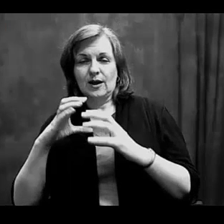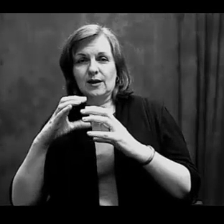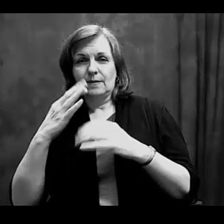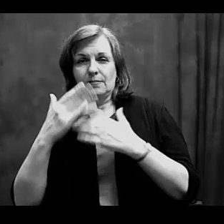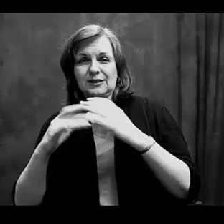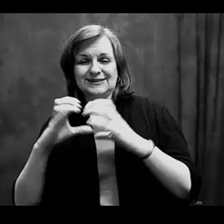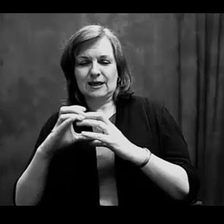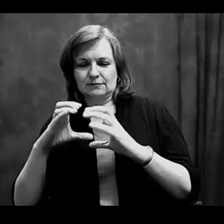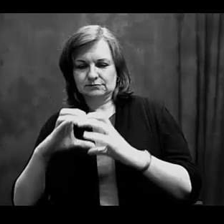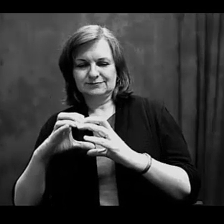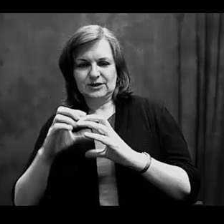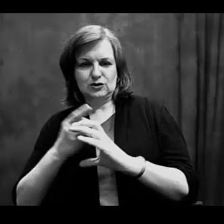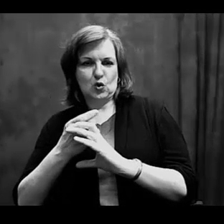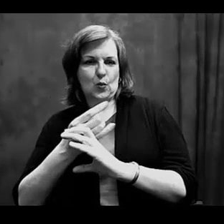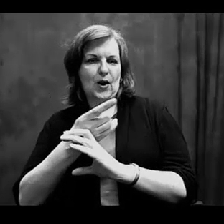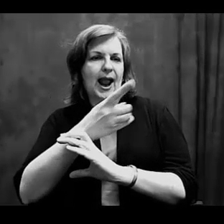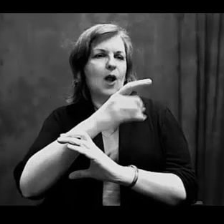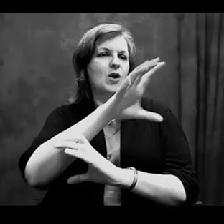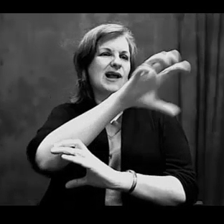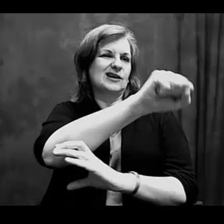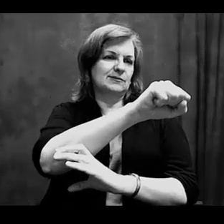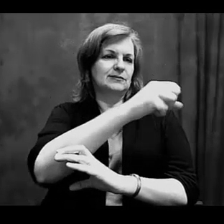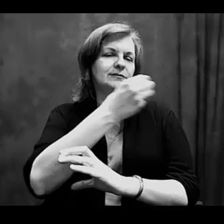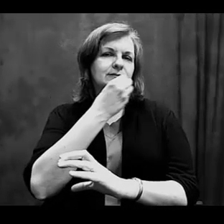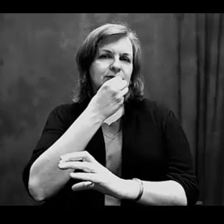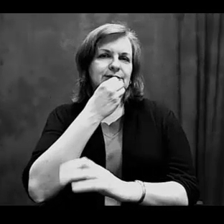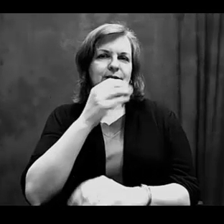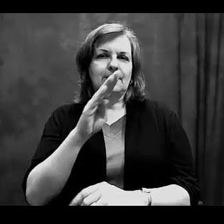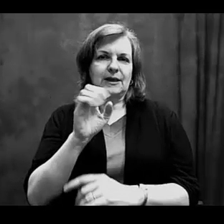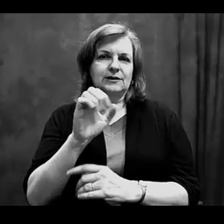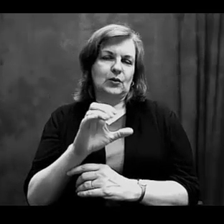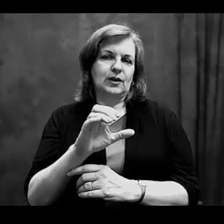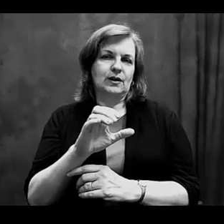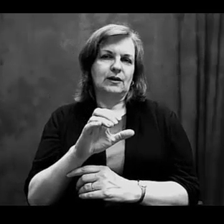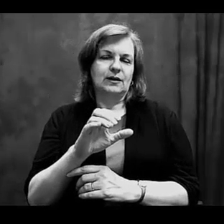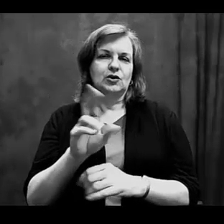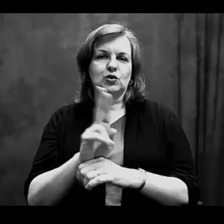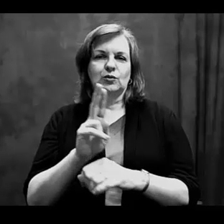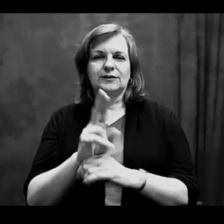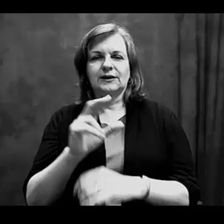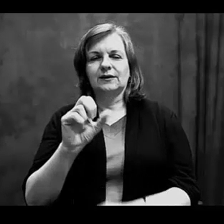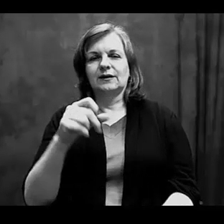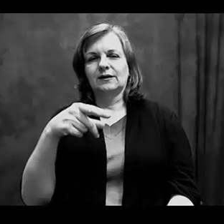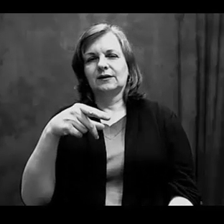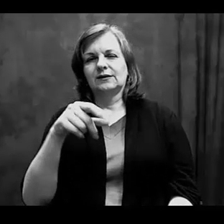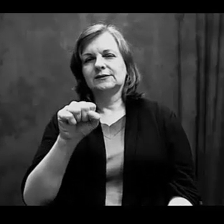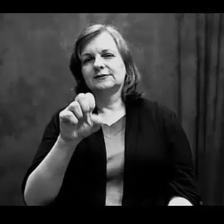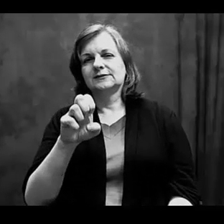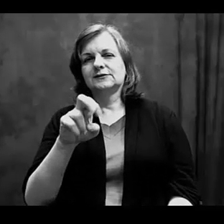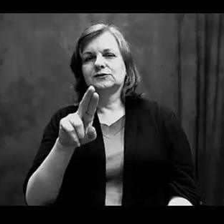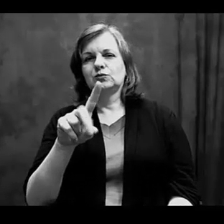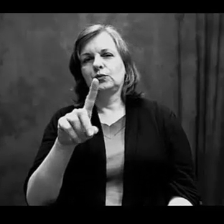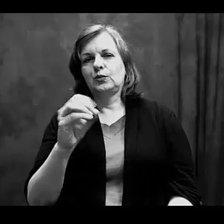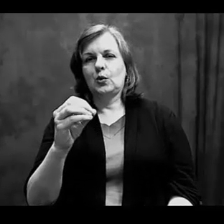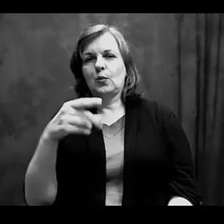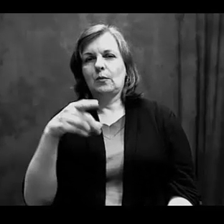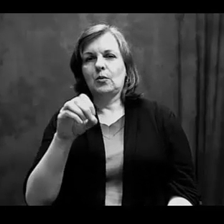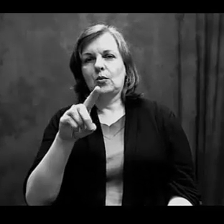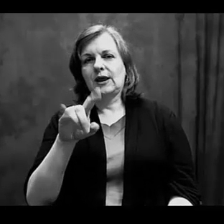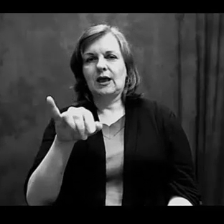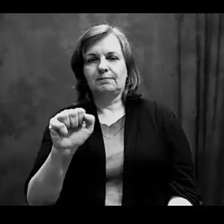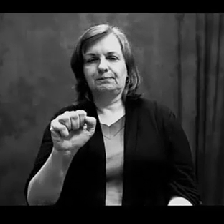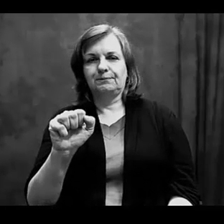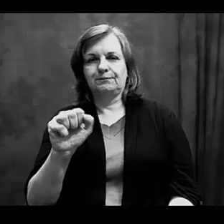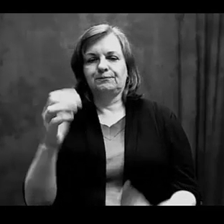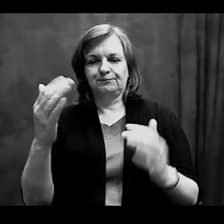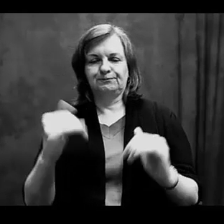nucleus. You see here reaching out and surrounding bacteria, reaching out, that whole idea of